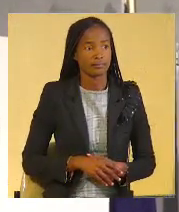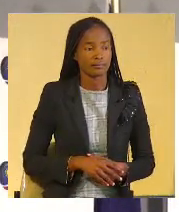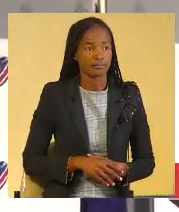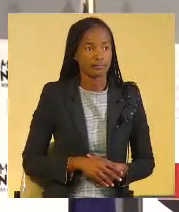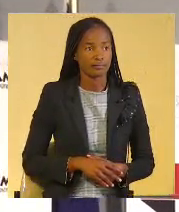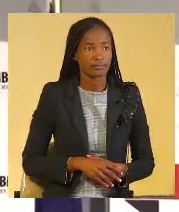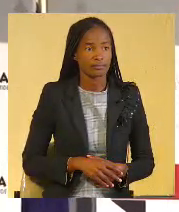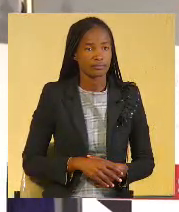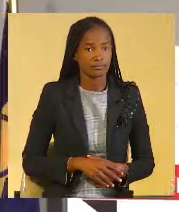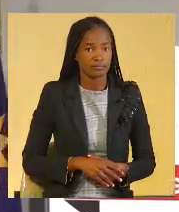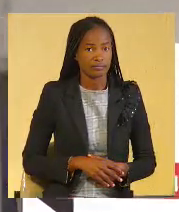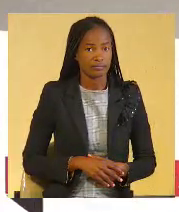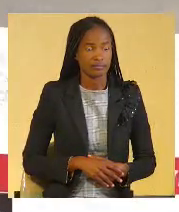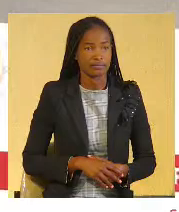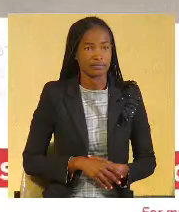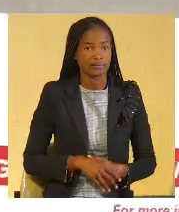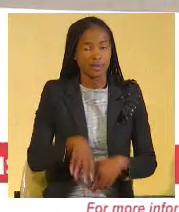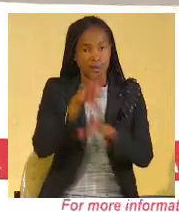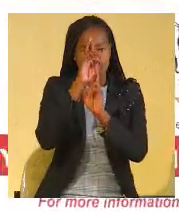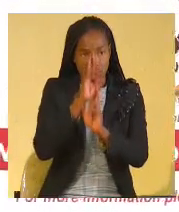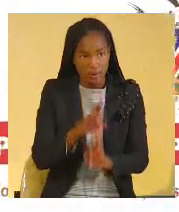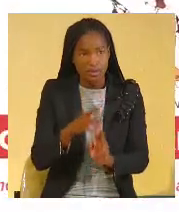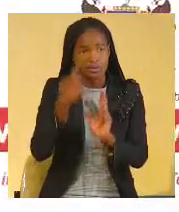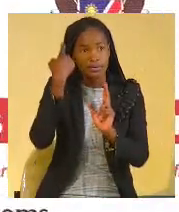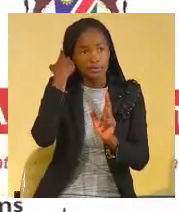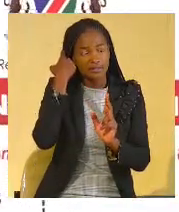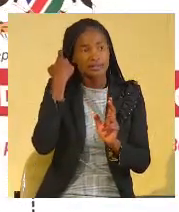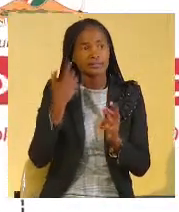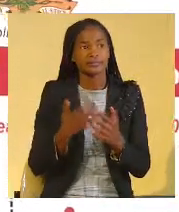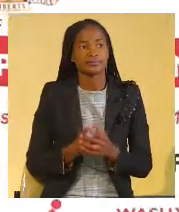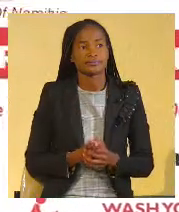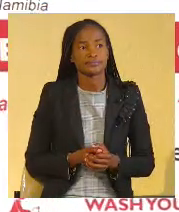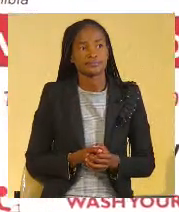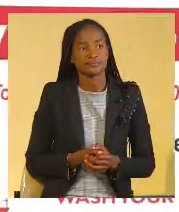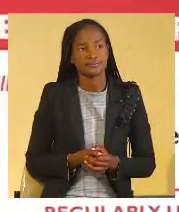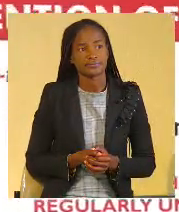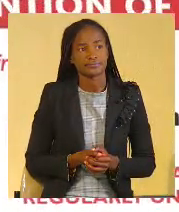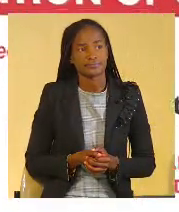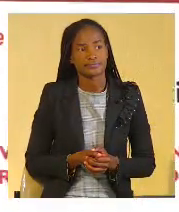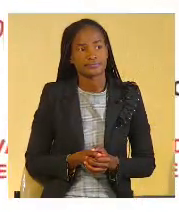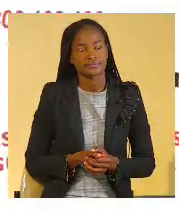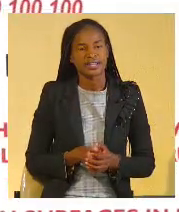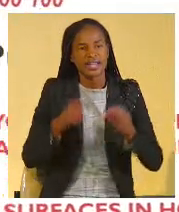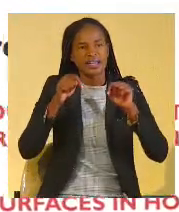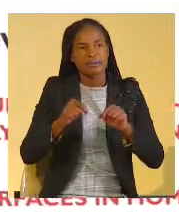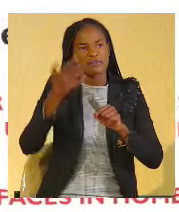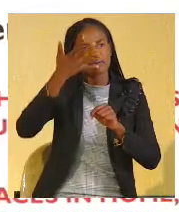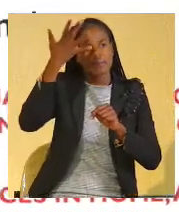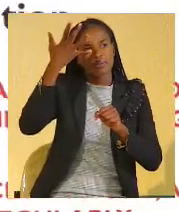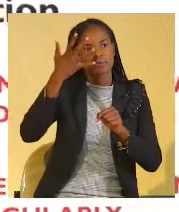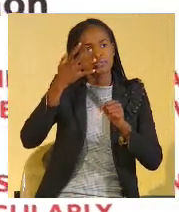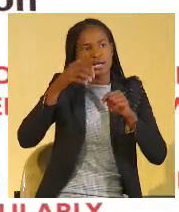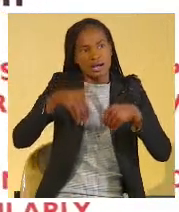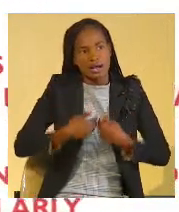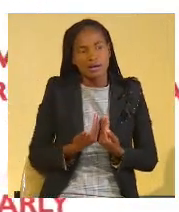Honorable Shangula, what update do you have for us this afternoon, and what does this boost in the finances of the Ministry of Health